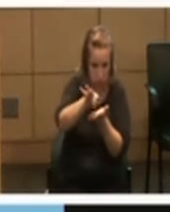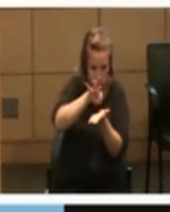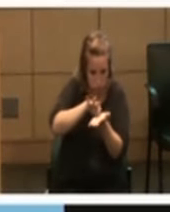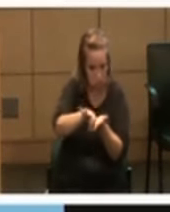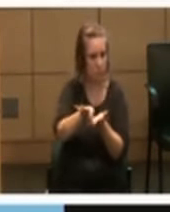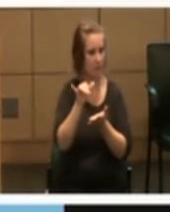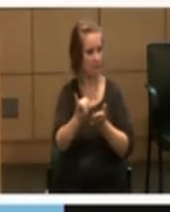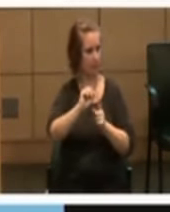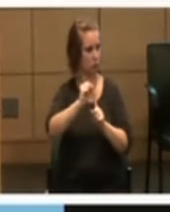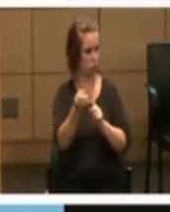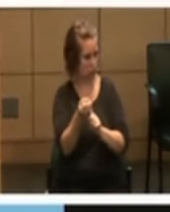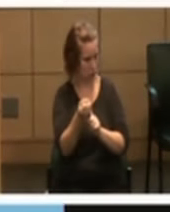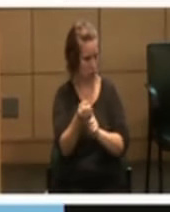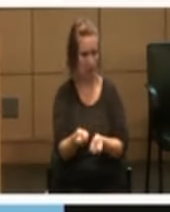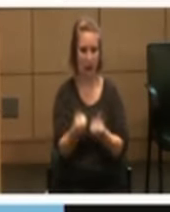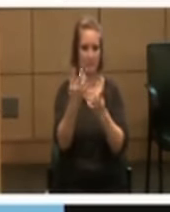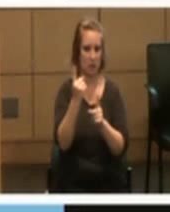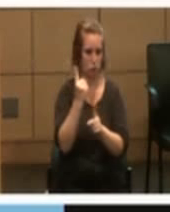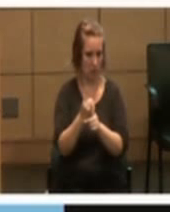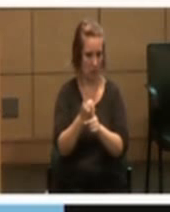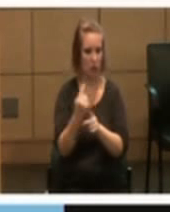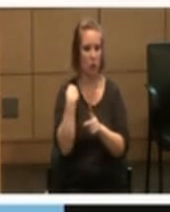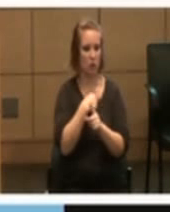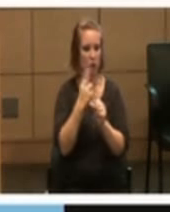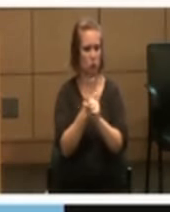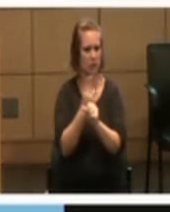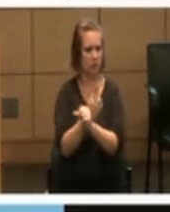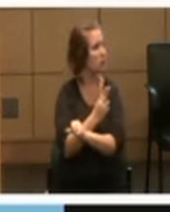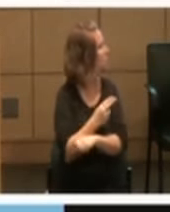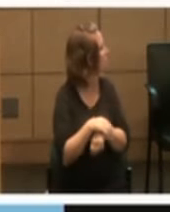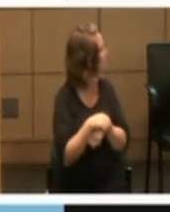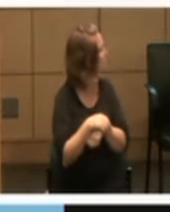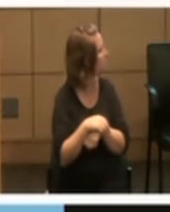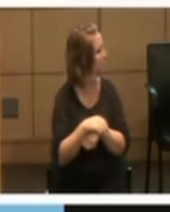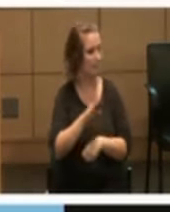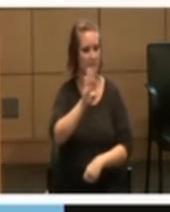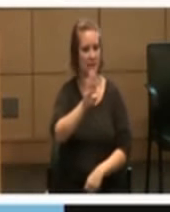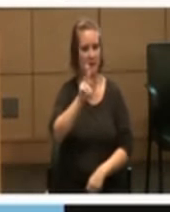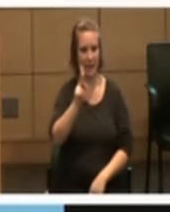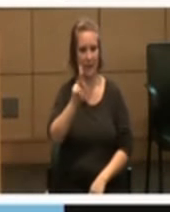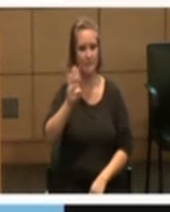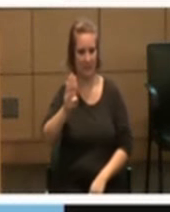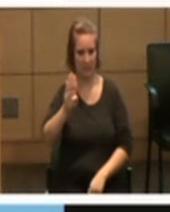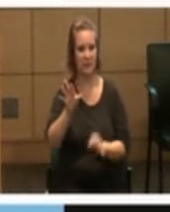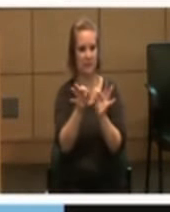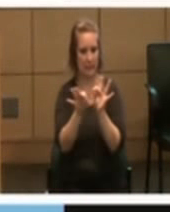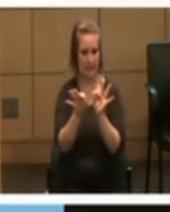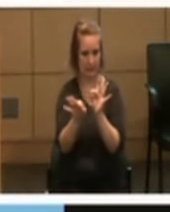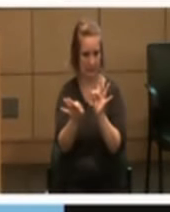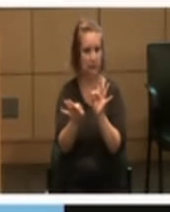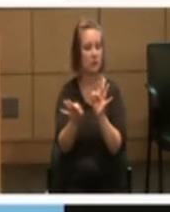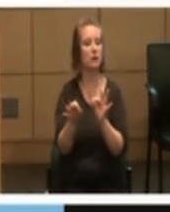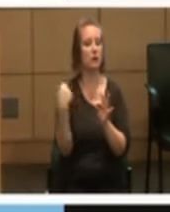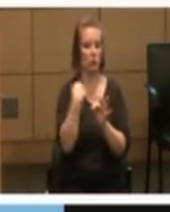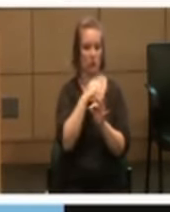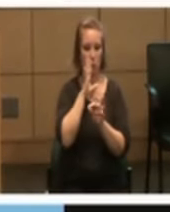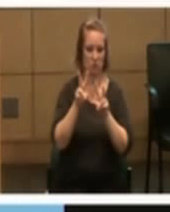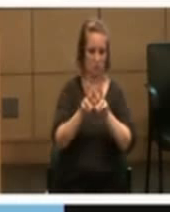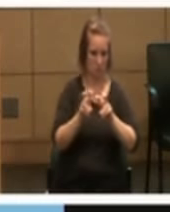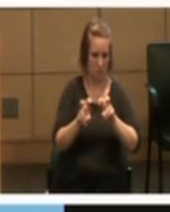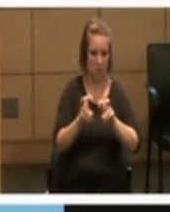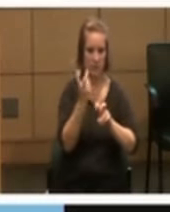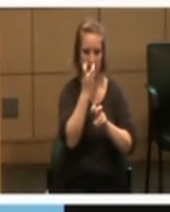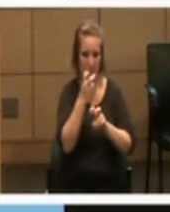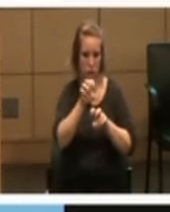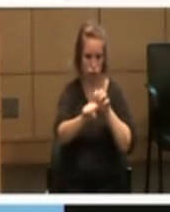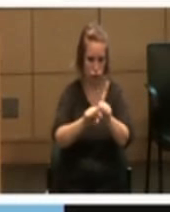in that condition. And we're using BKB sentences, which are already used in the clinic, to assess speech perception and noise. However, in